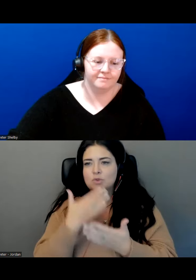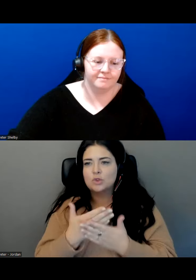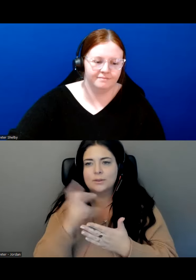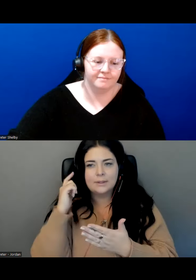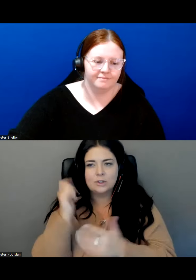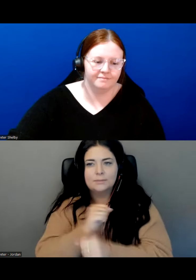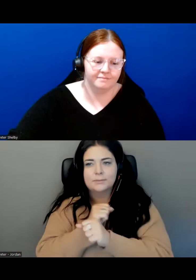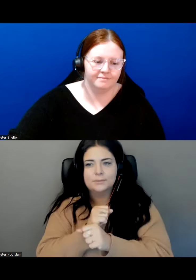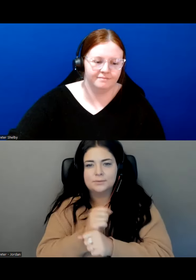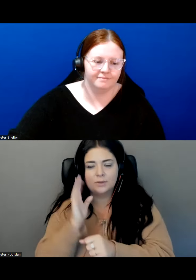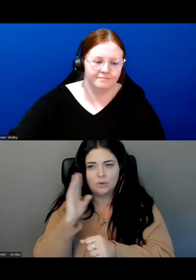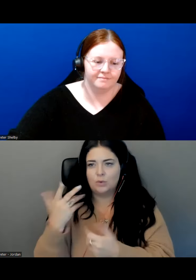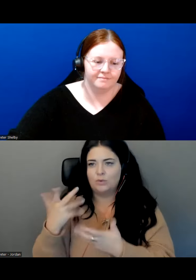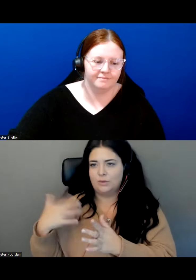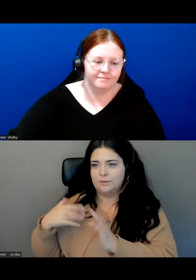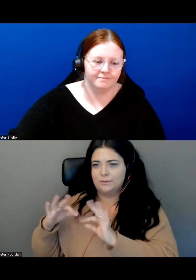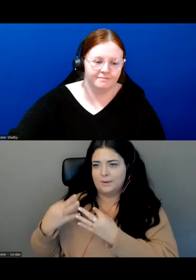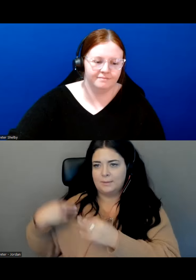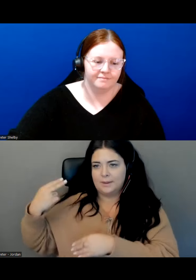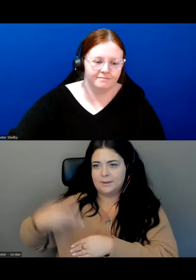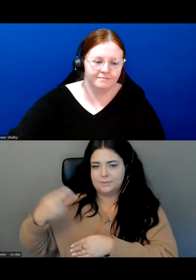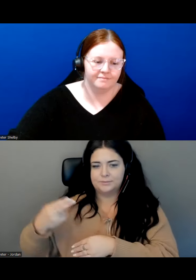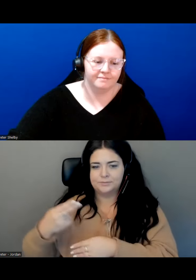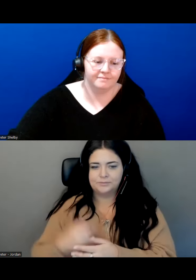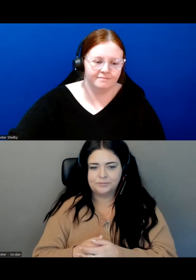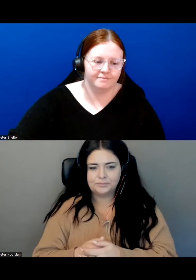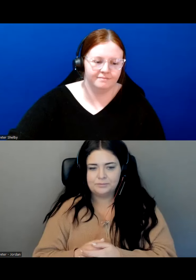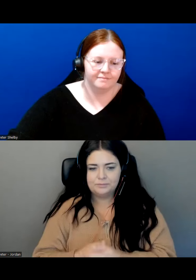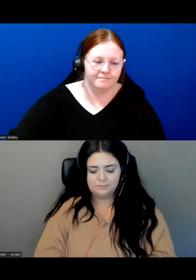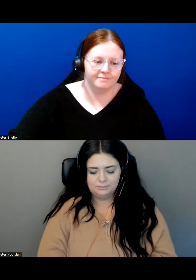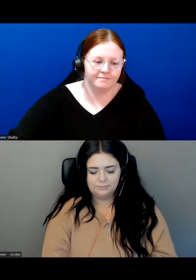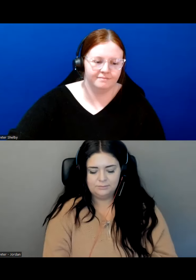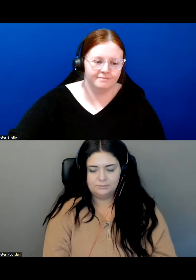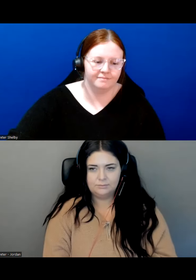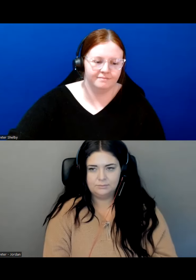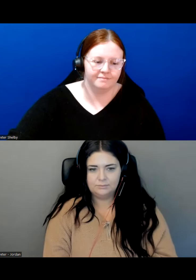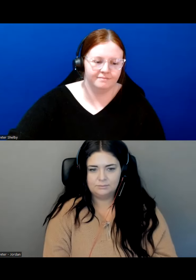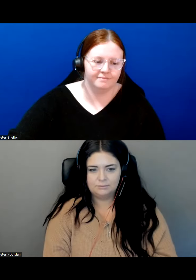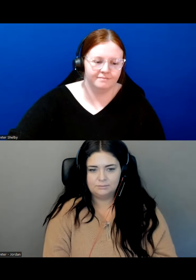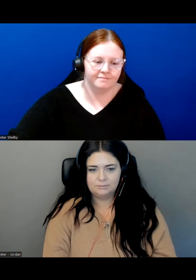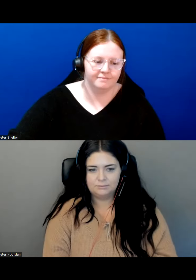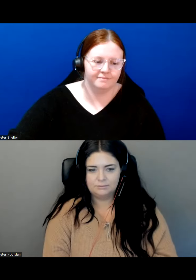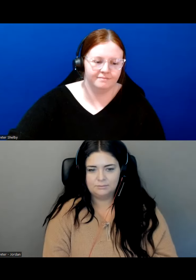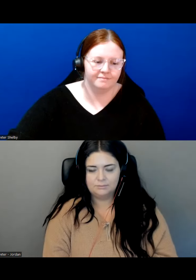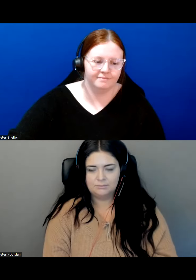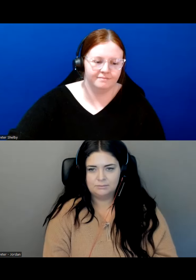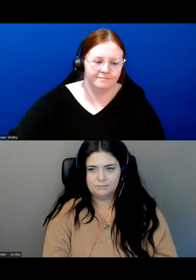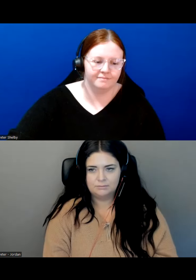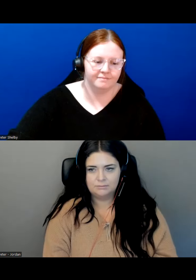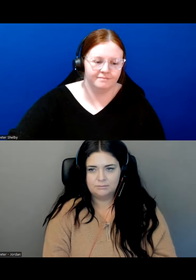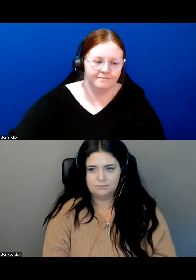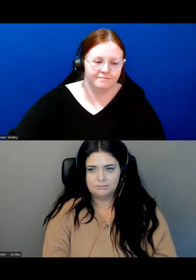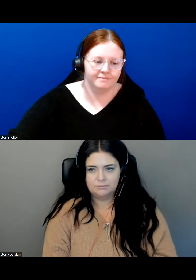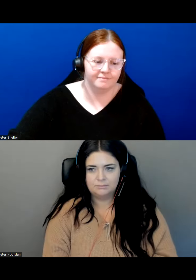have that family history. Yeah, and with a few other conditions that may correlate with hearing loss, such